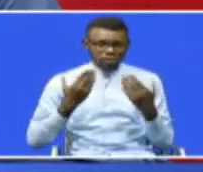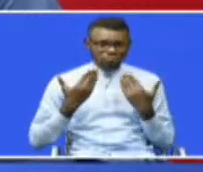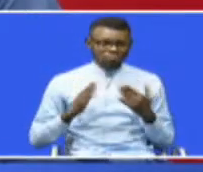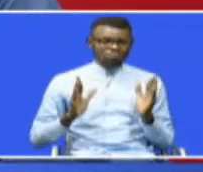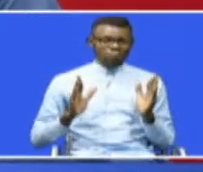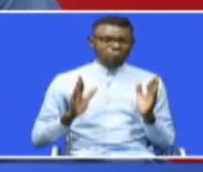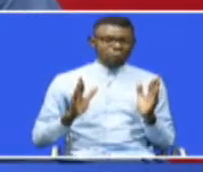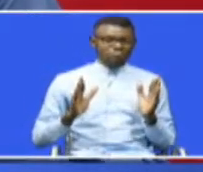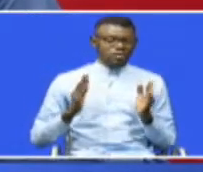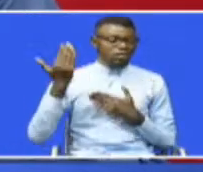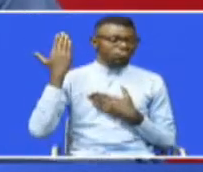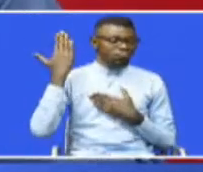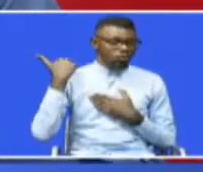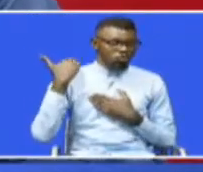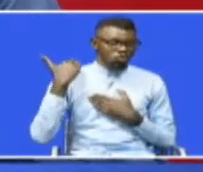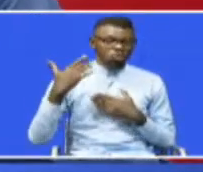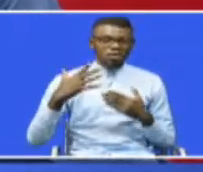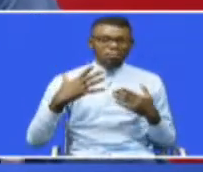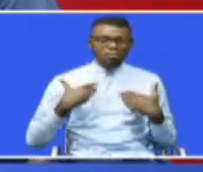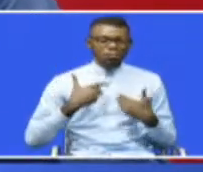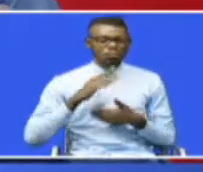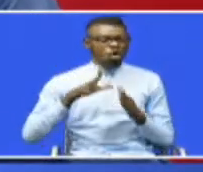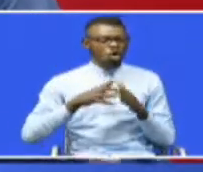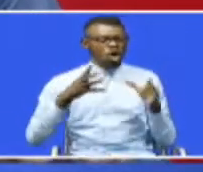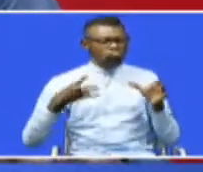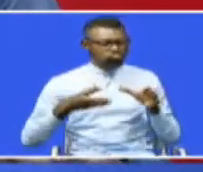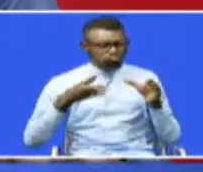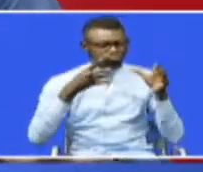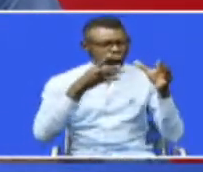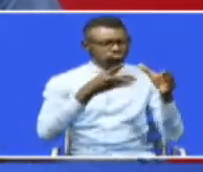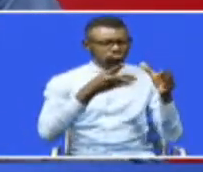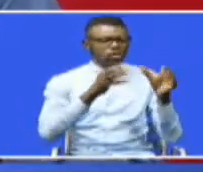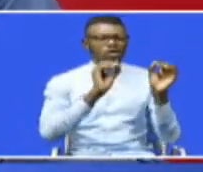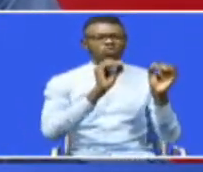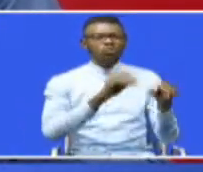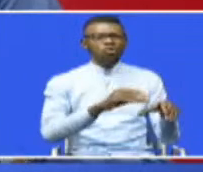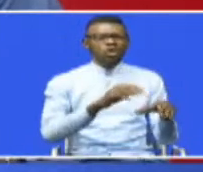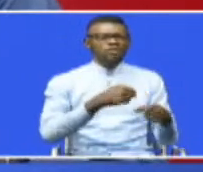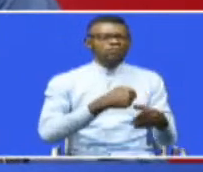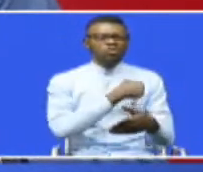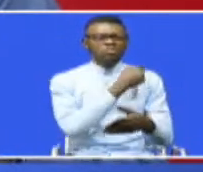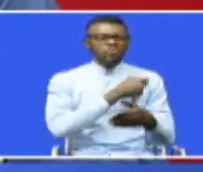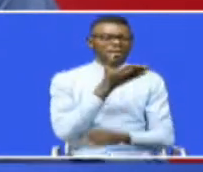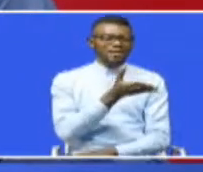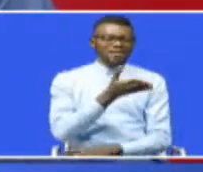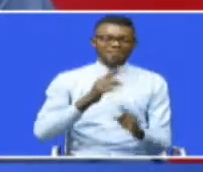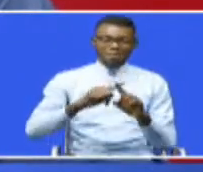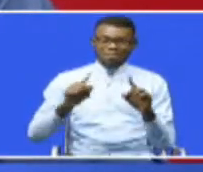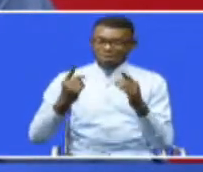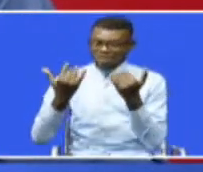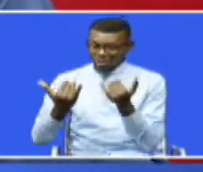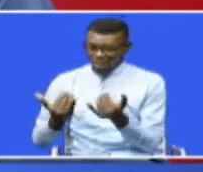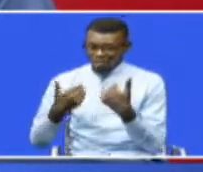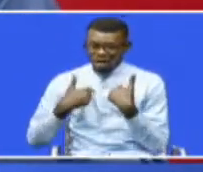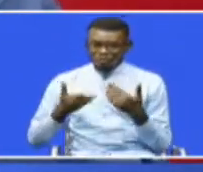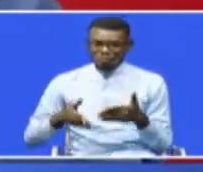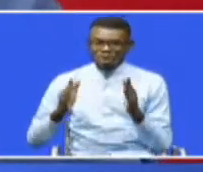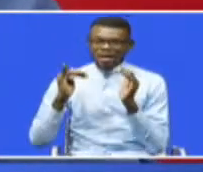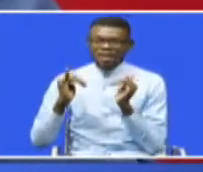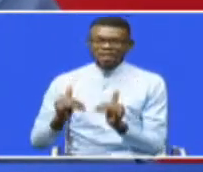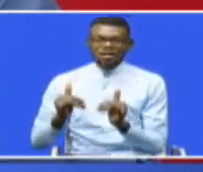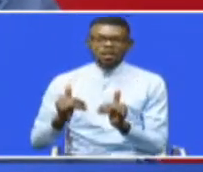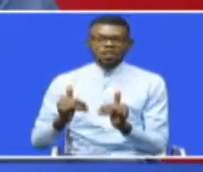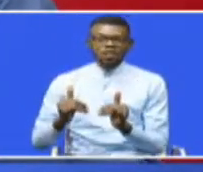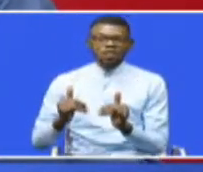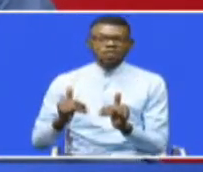were taking everybody to an isolation facility. Mm-hmm. The new strategy now is that as long